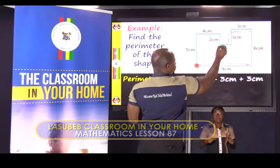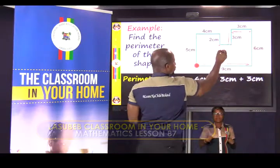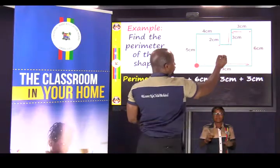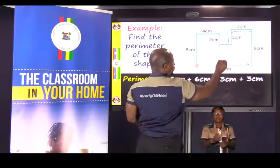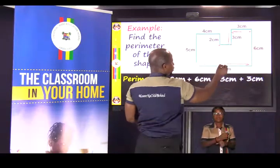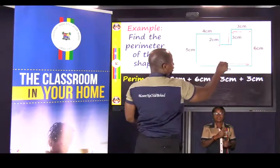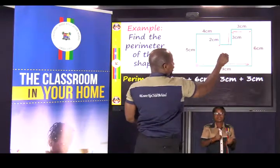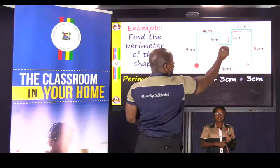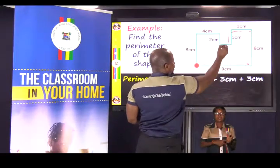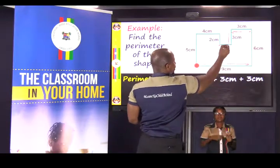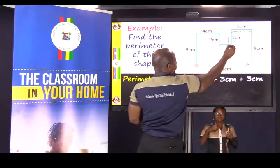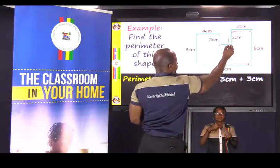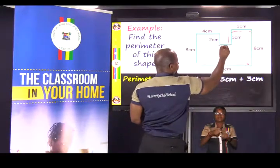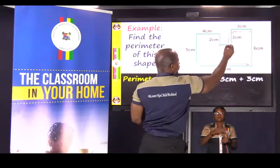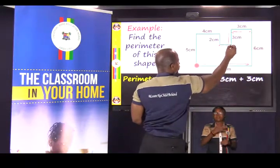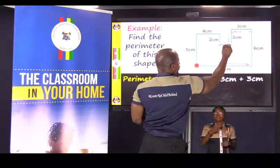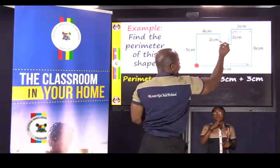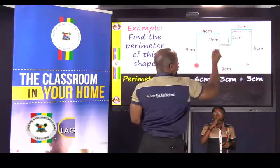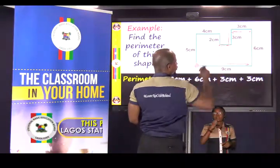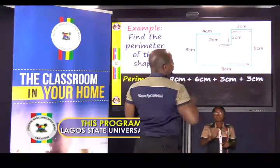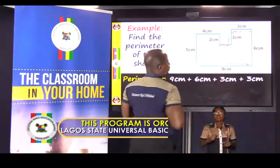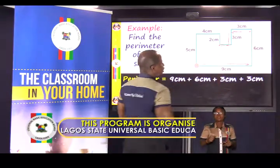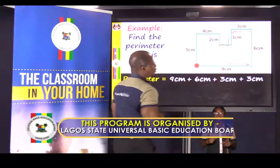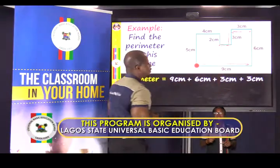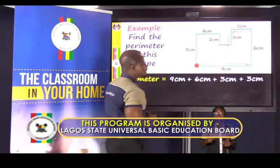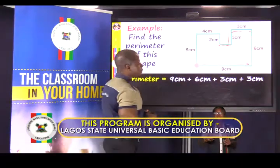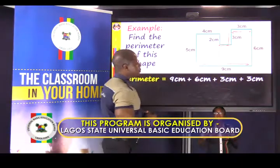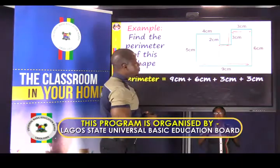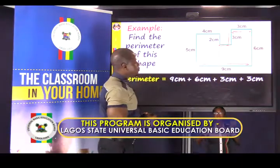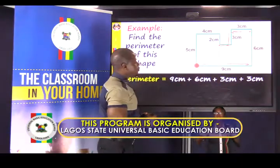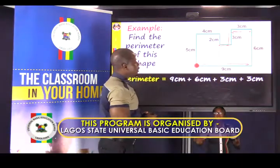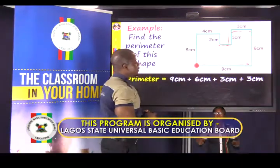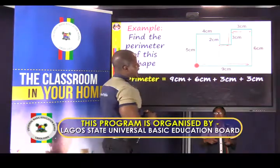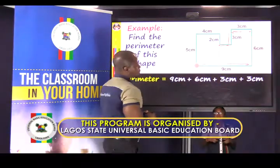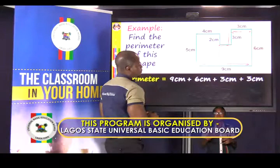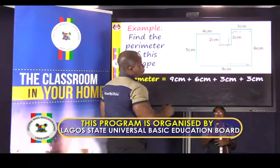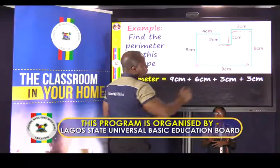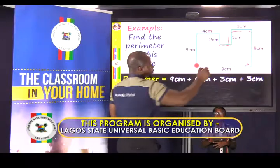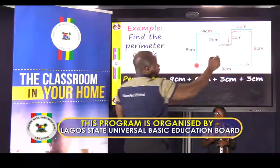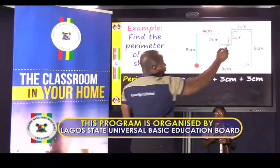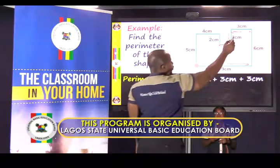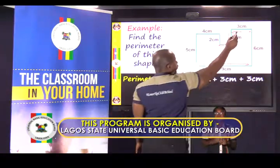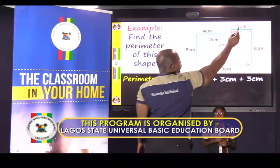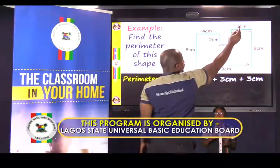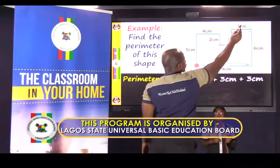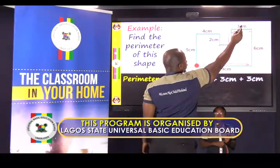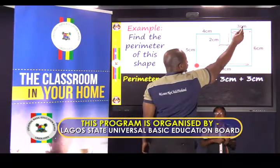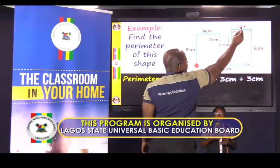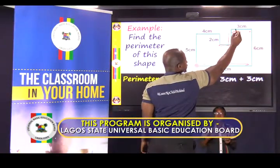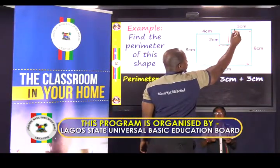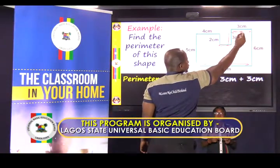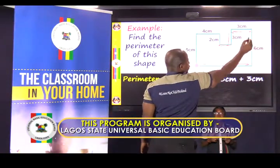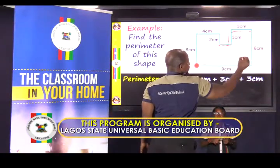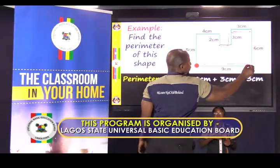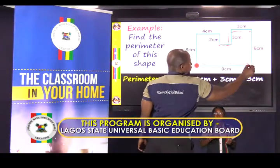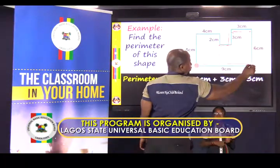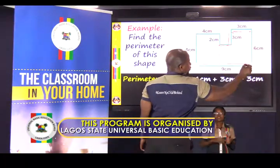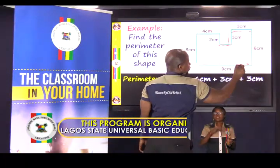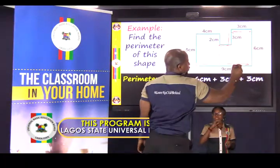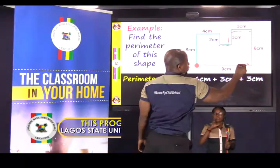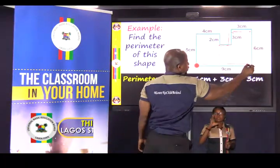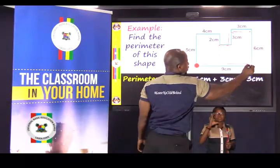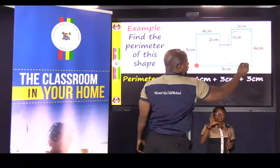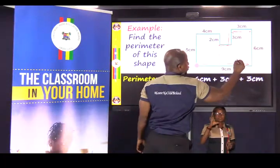can get to this point. So there's a rectangle in there. Now, from this place to this